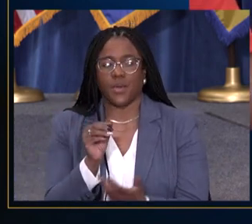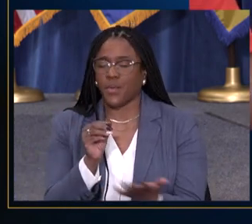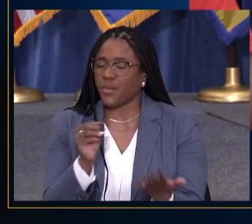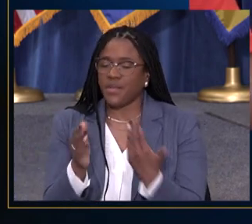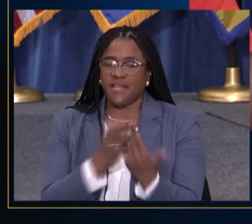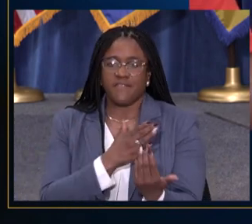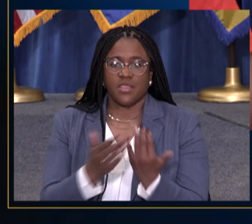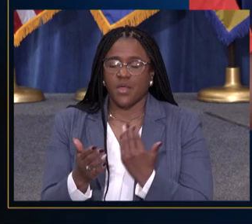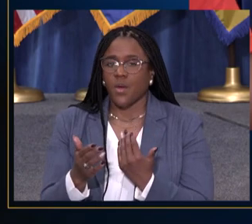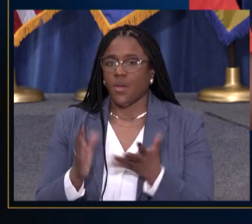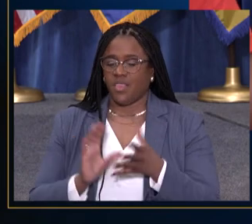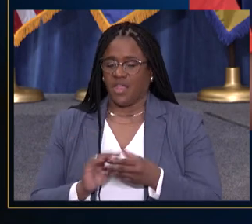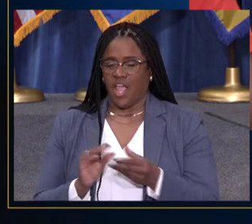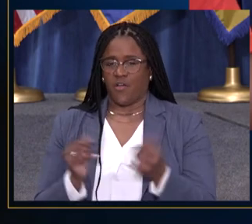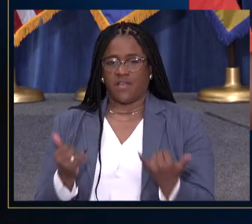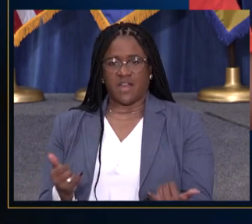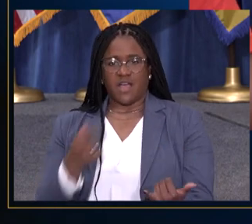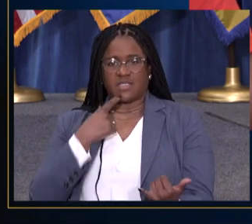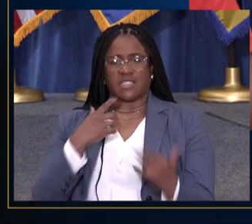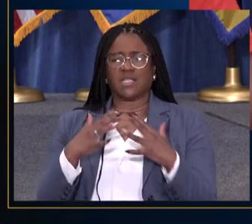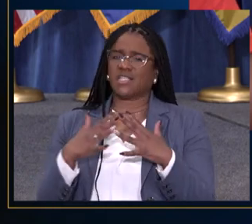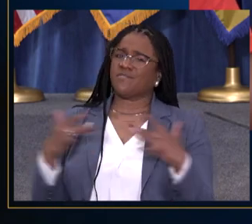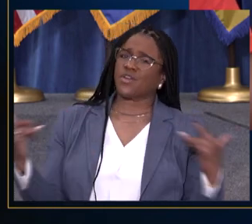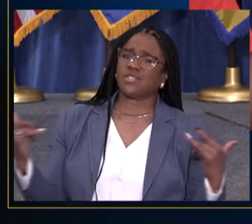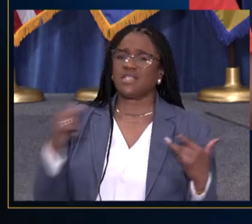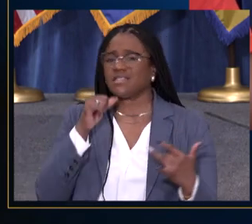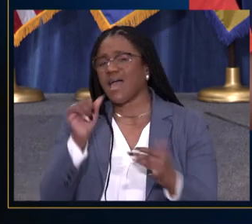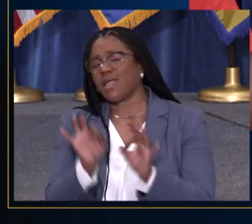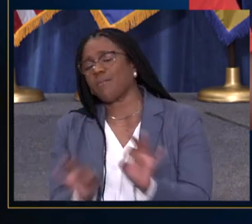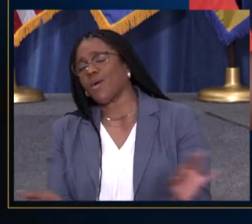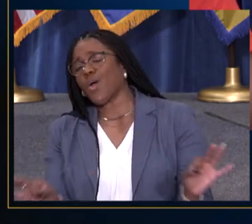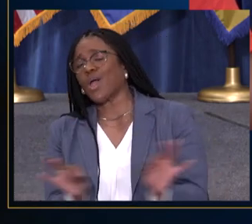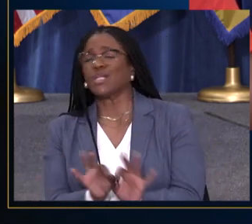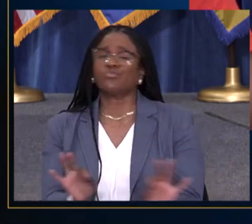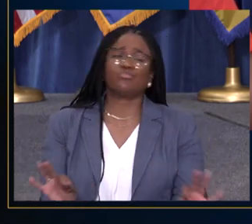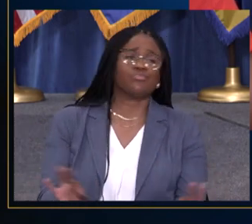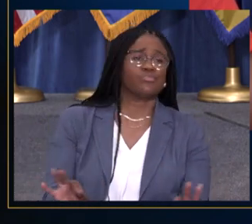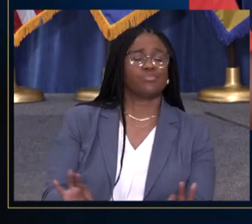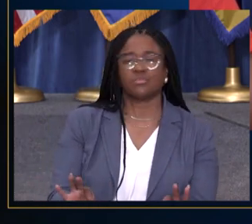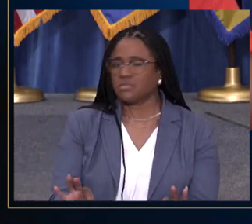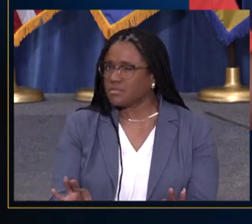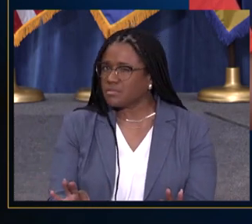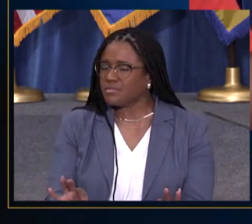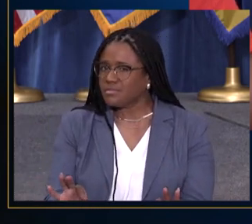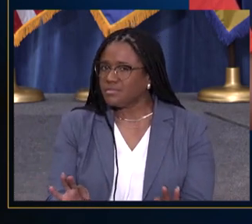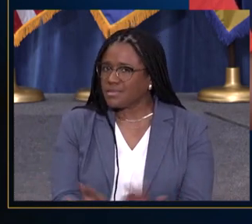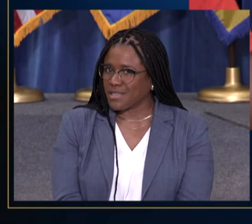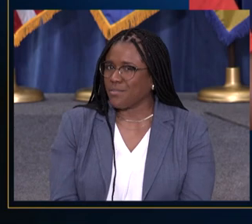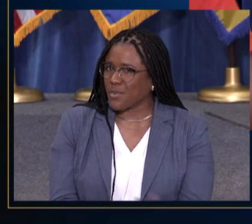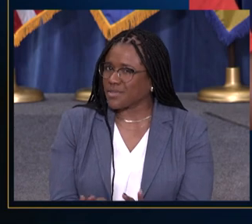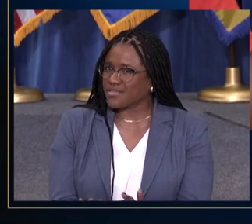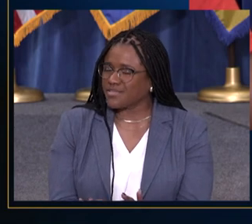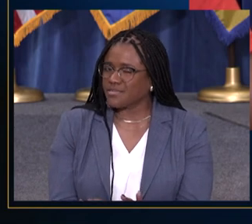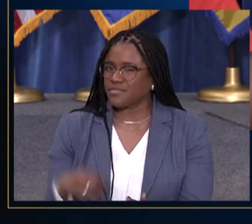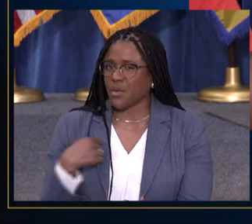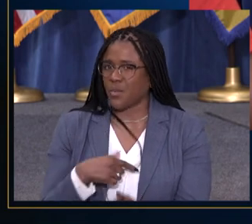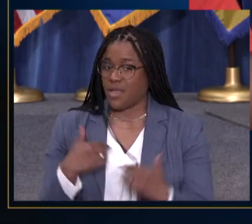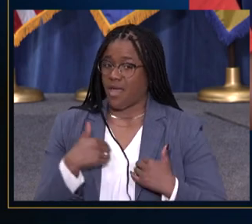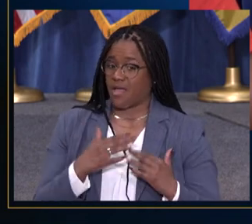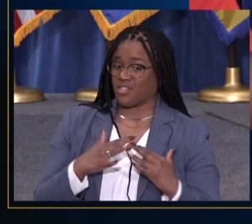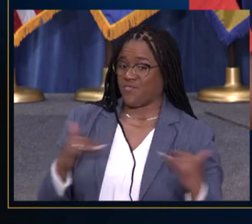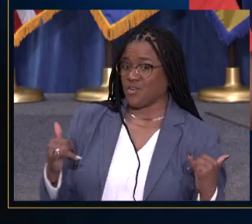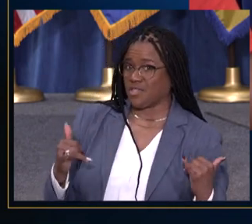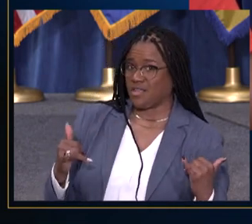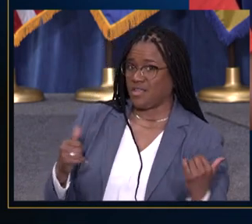even though the narrative now is that diversity is not important anymore, it is certainly important, because we had diversity and